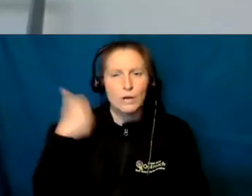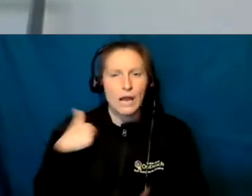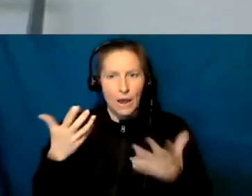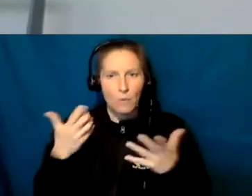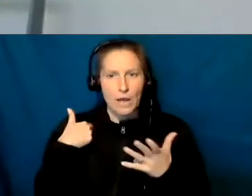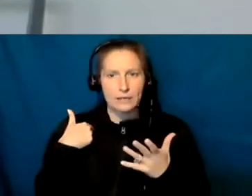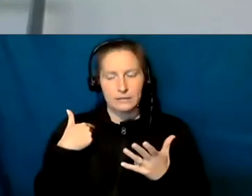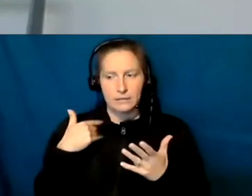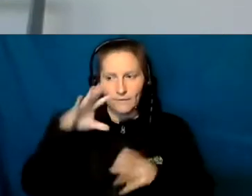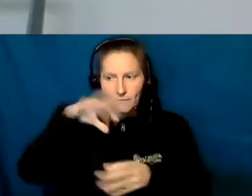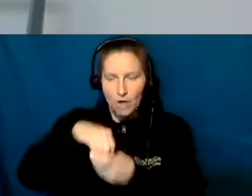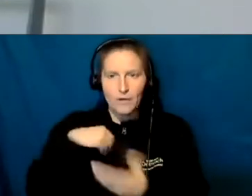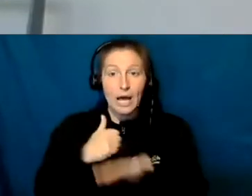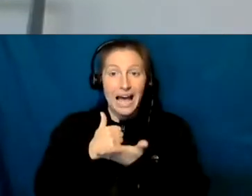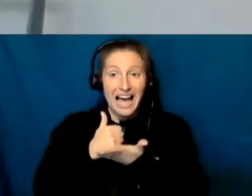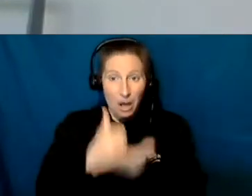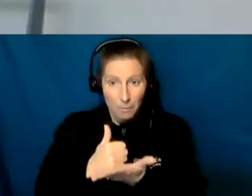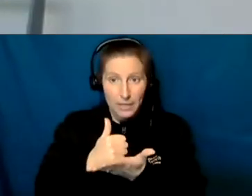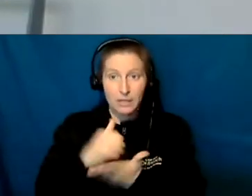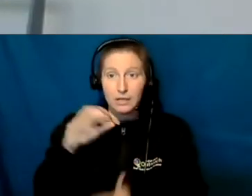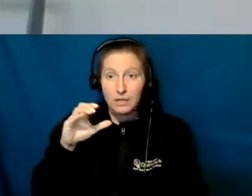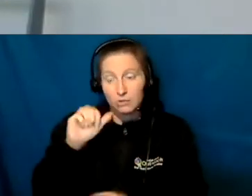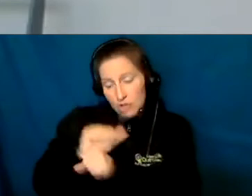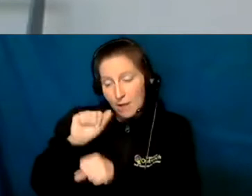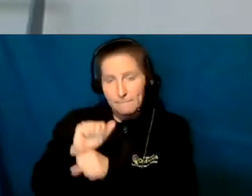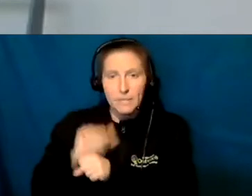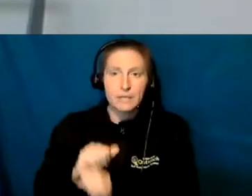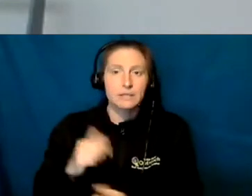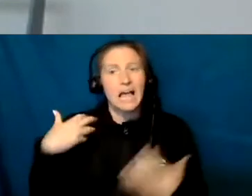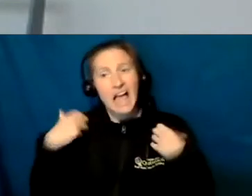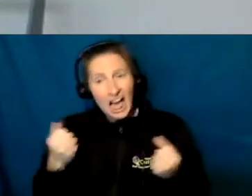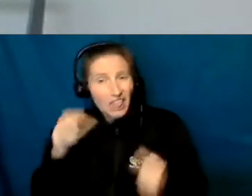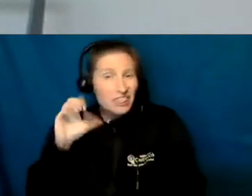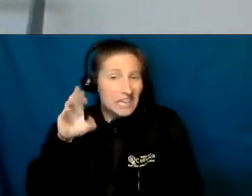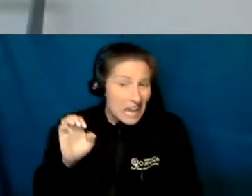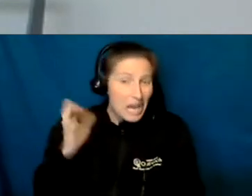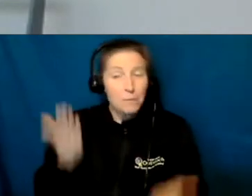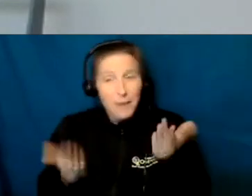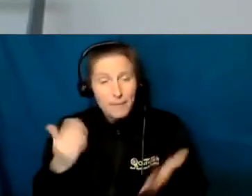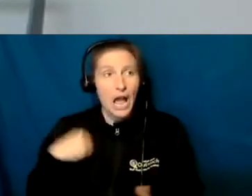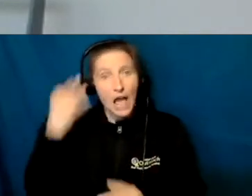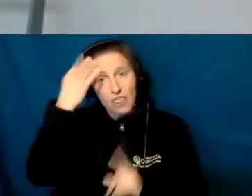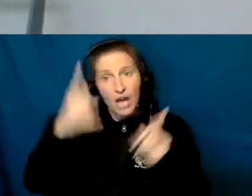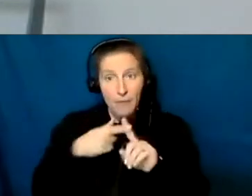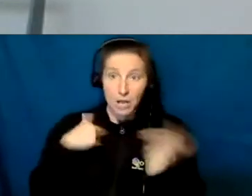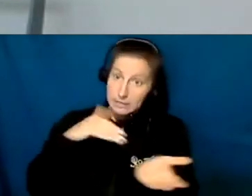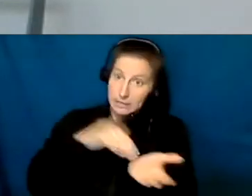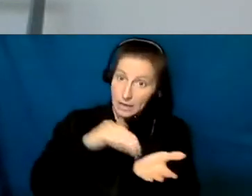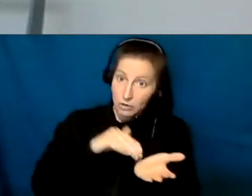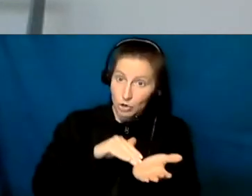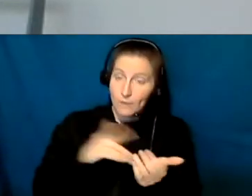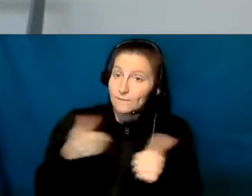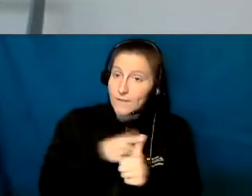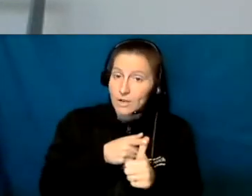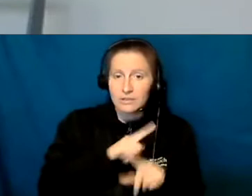helping career and probably something in healthcare. I was kind of thinking about being a physician at first, and I